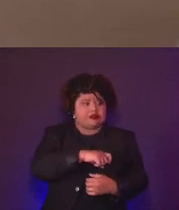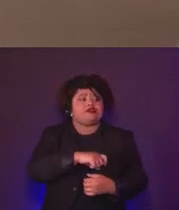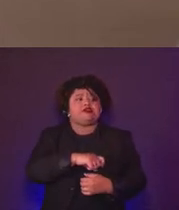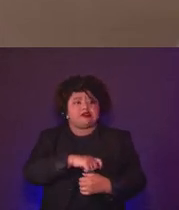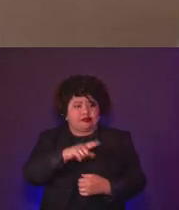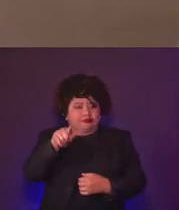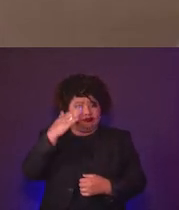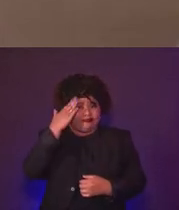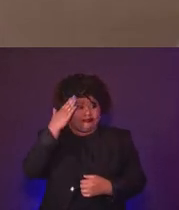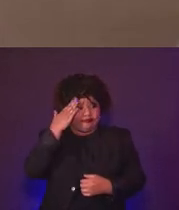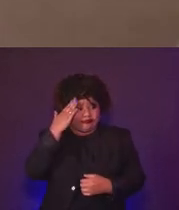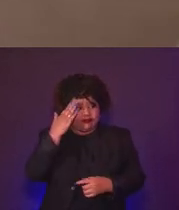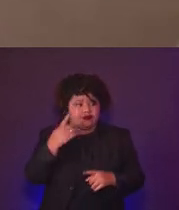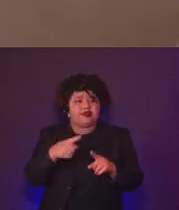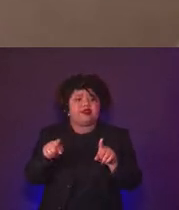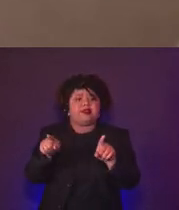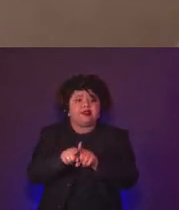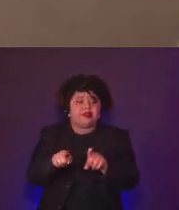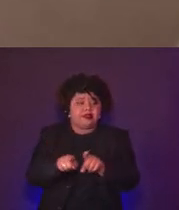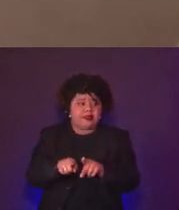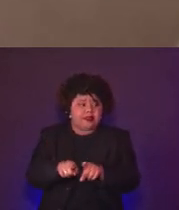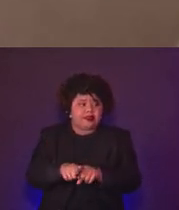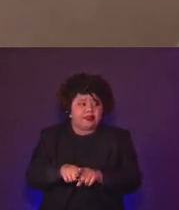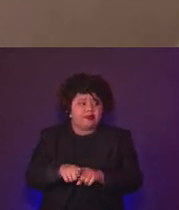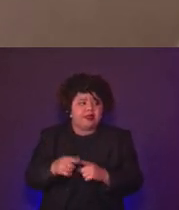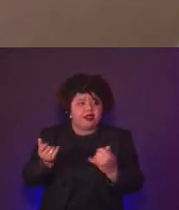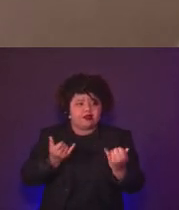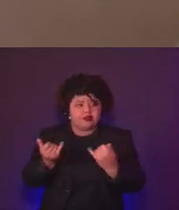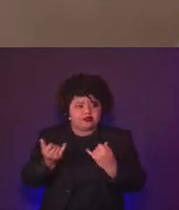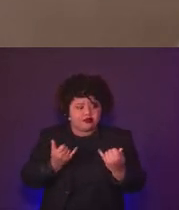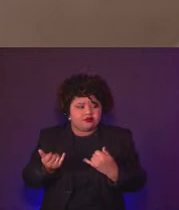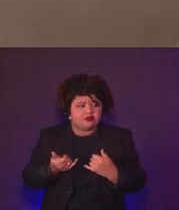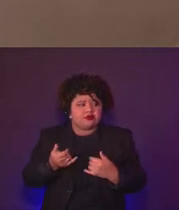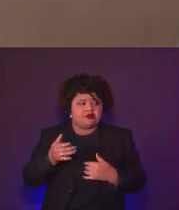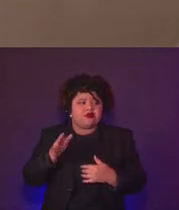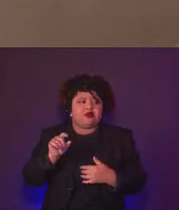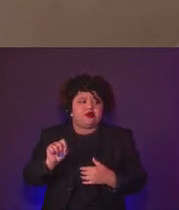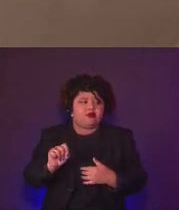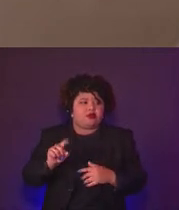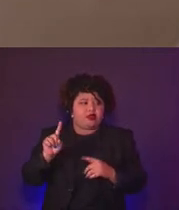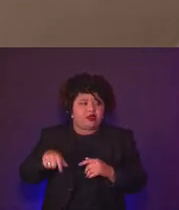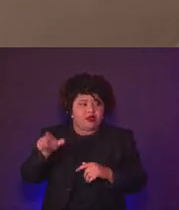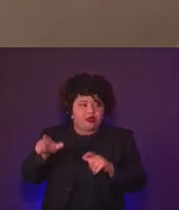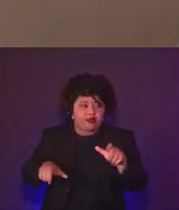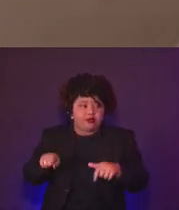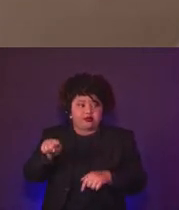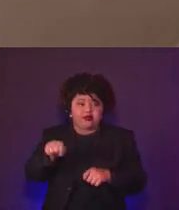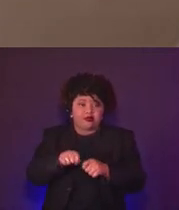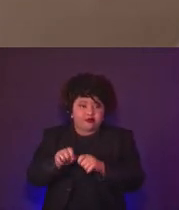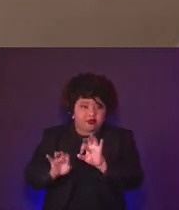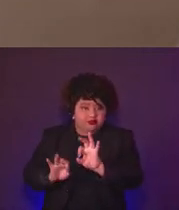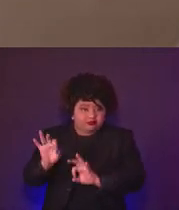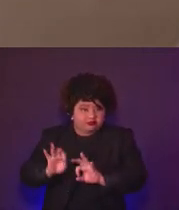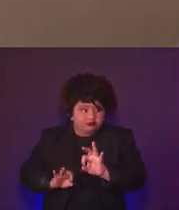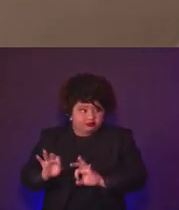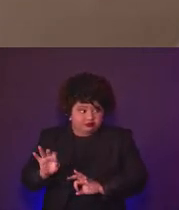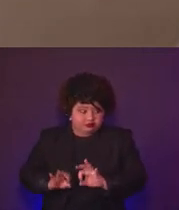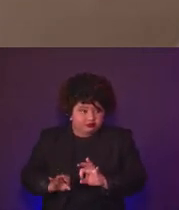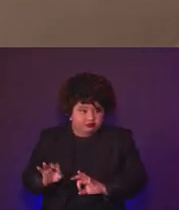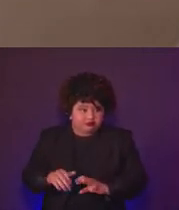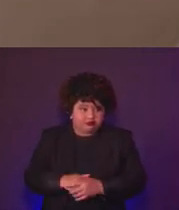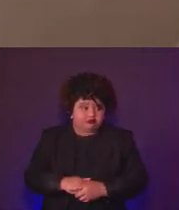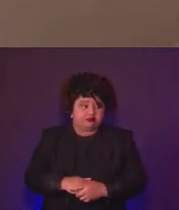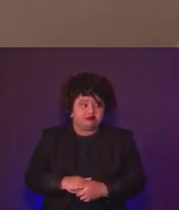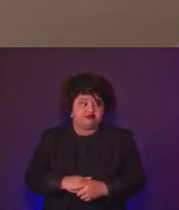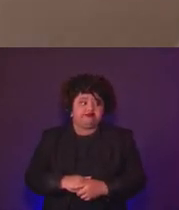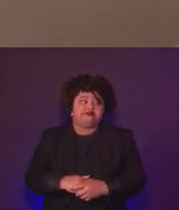And you taught me SPSS. And that was my introduction to statistics, was Phil. And it